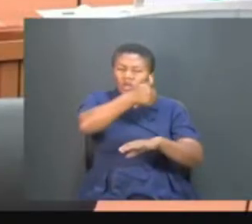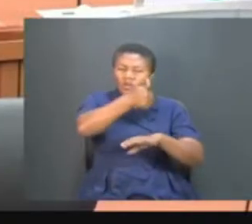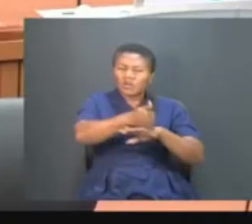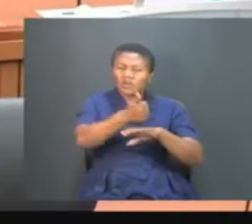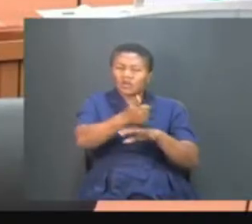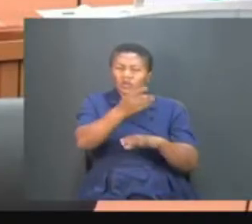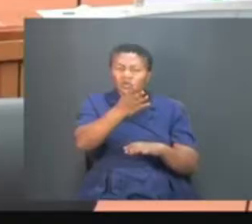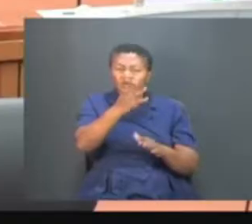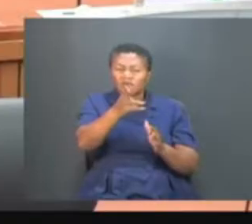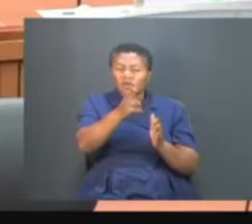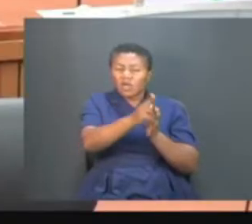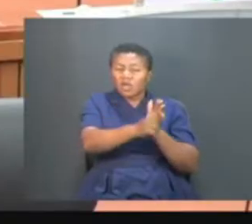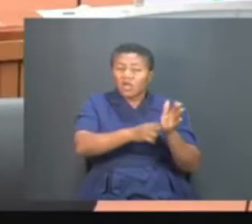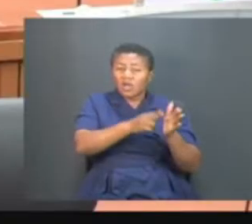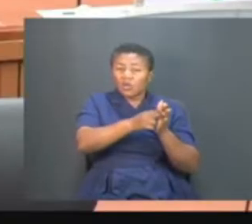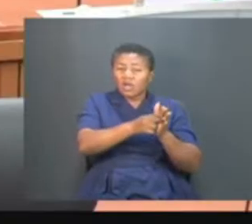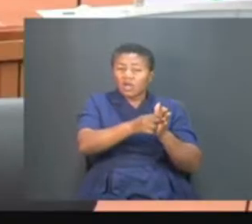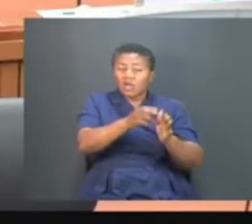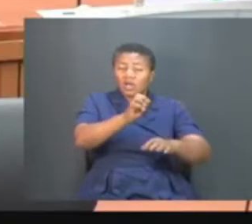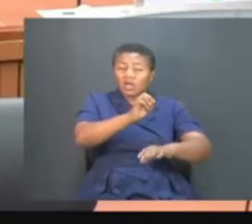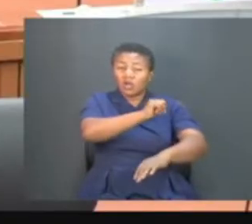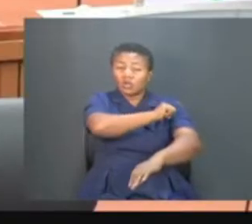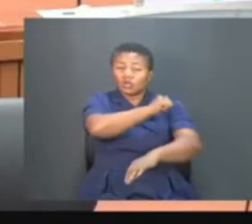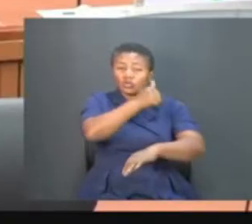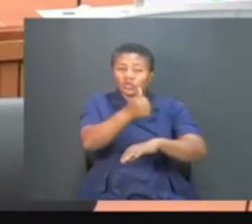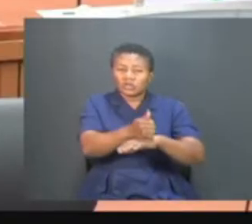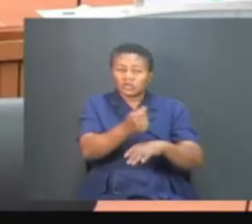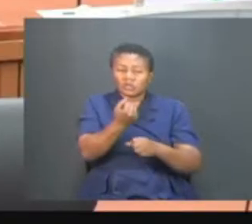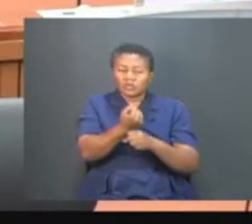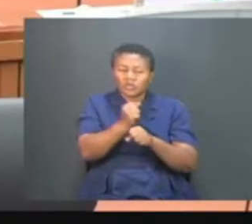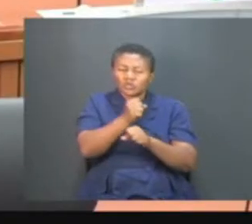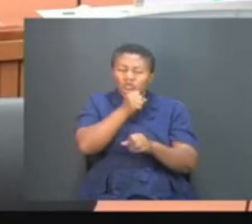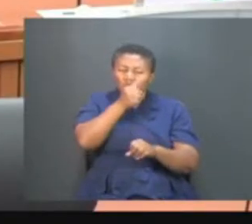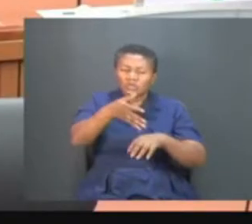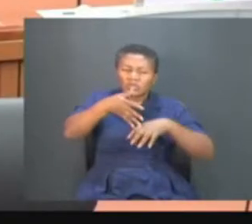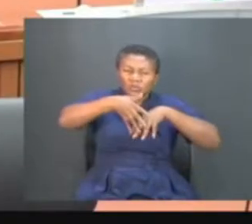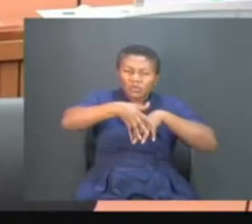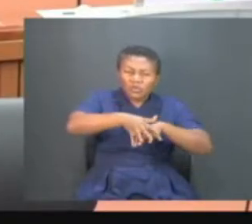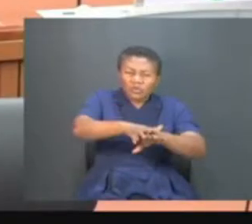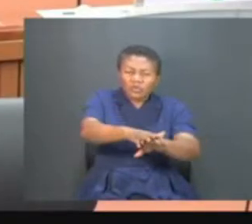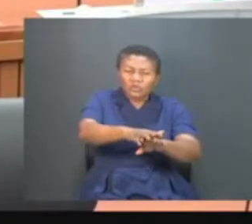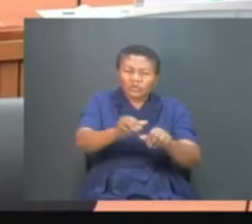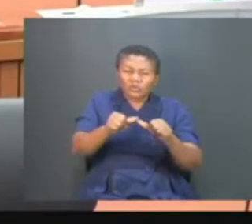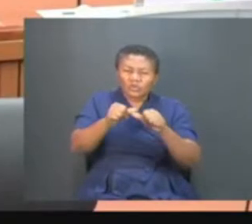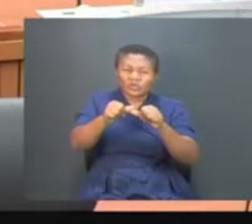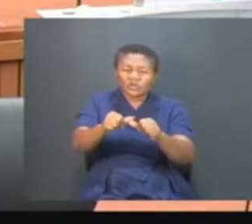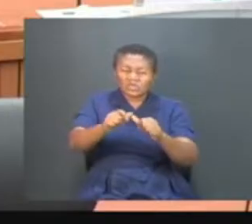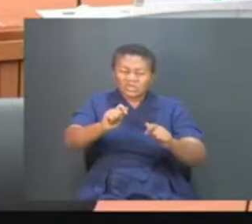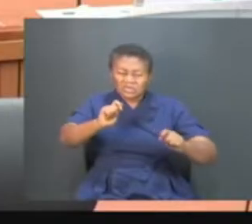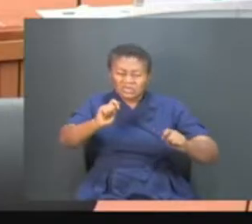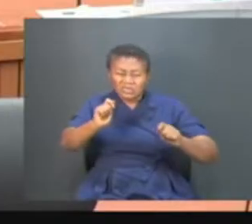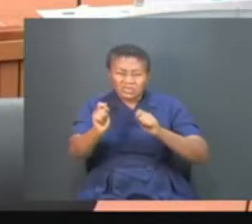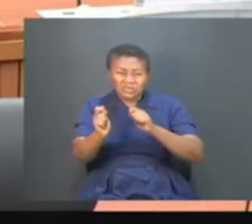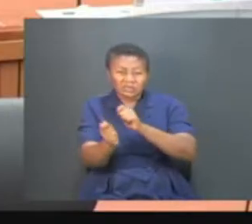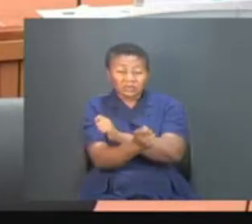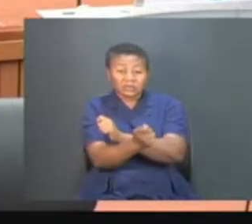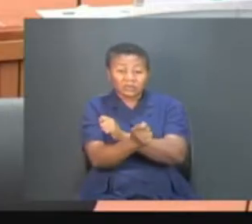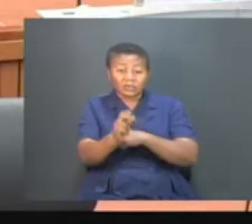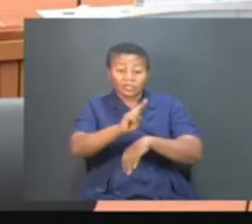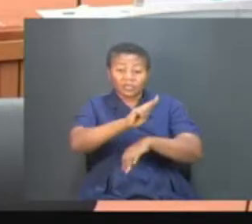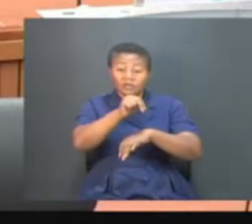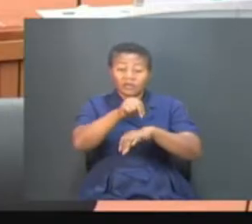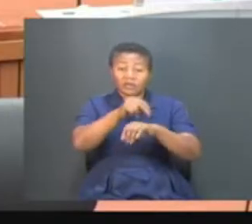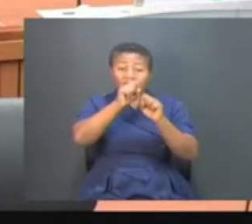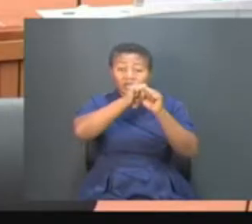24-hour authority to ensure the integrated, sustainable transformation of national systems